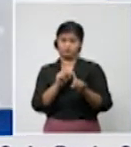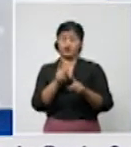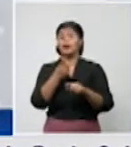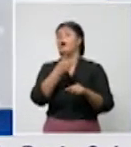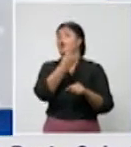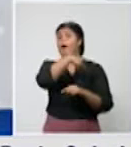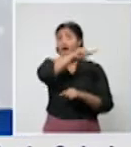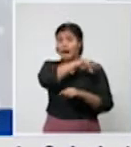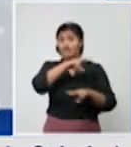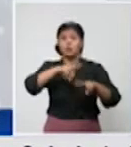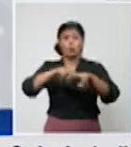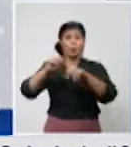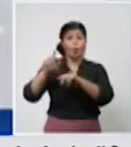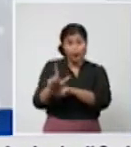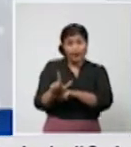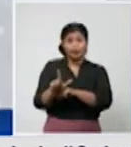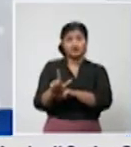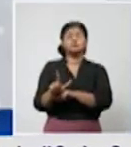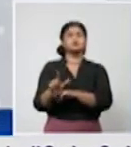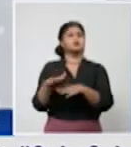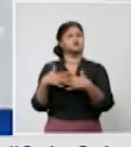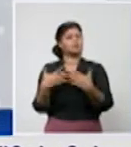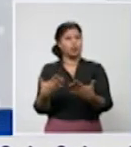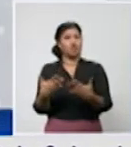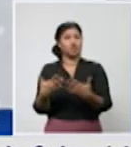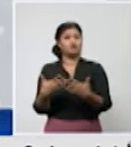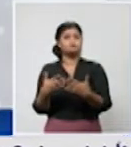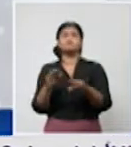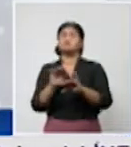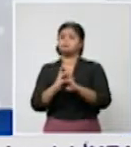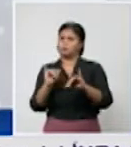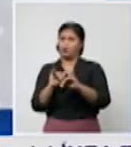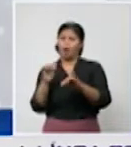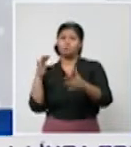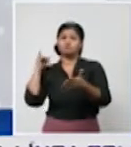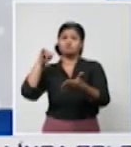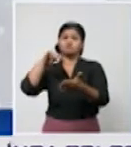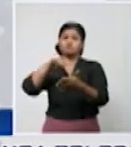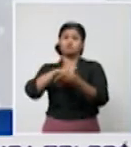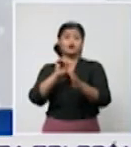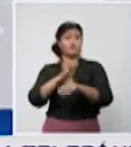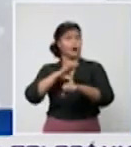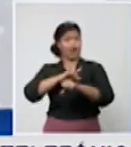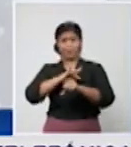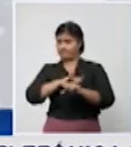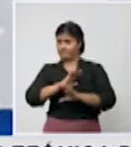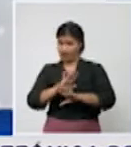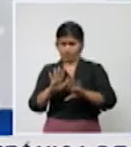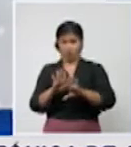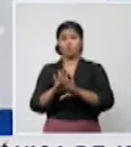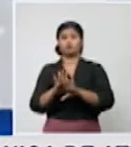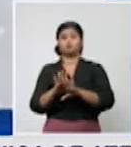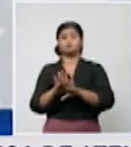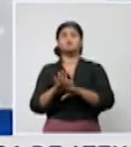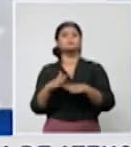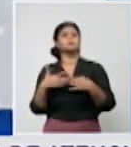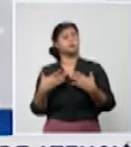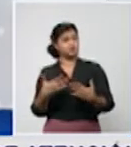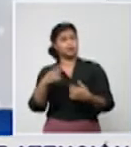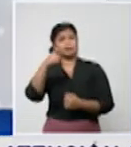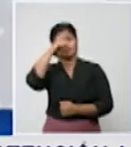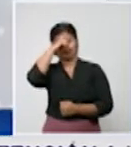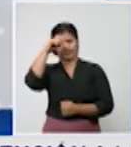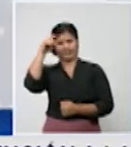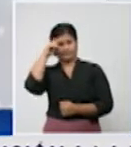each, also imported. Concerning each municipality, the local transmission cases, not the imported ones, inasmuch